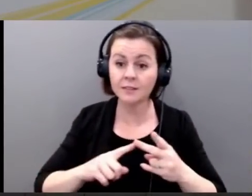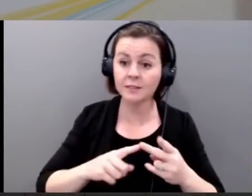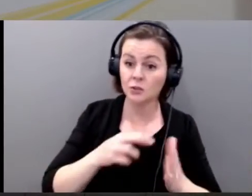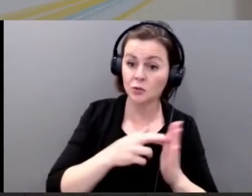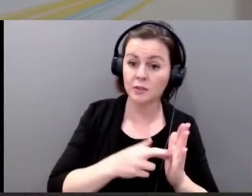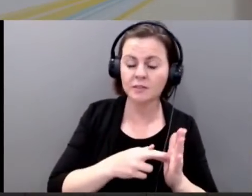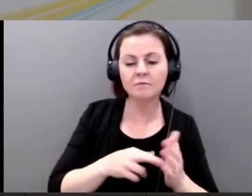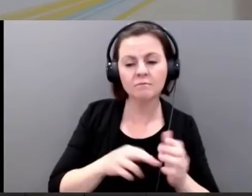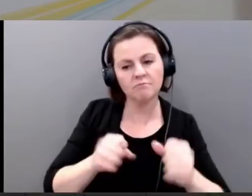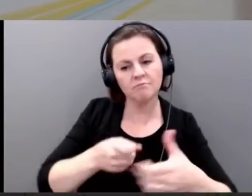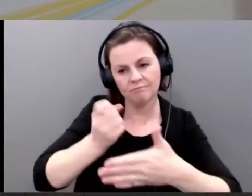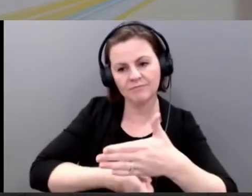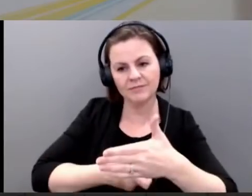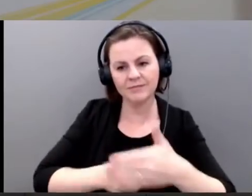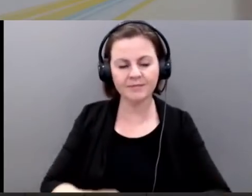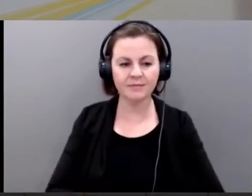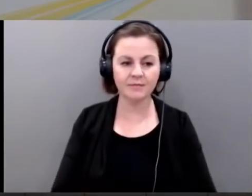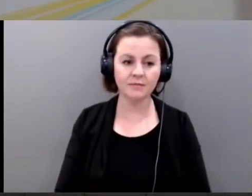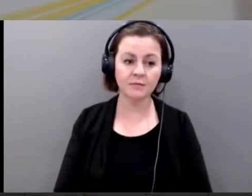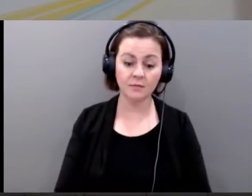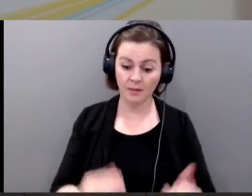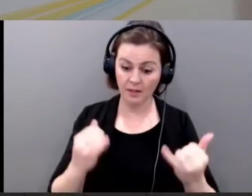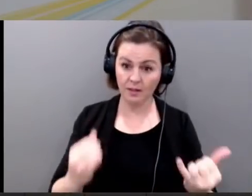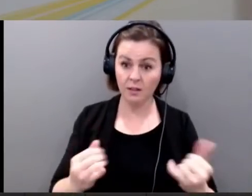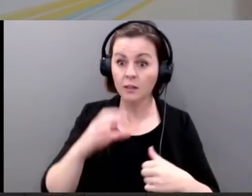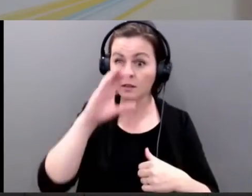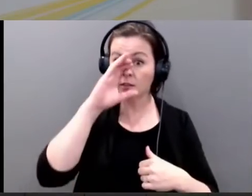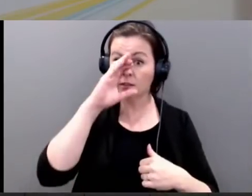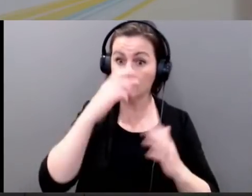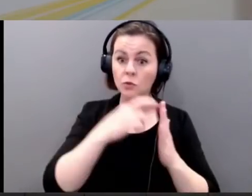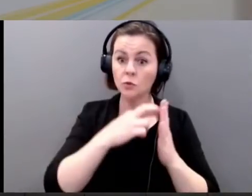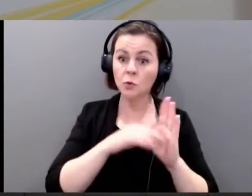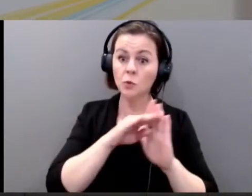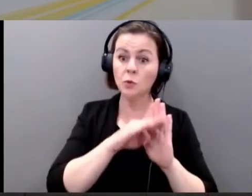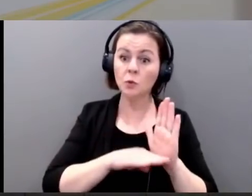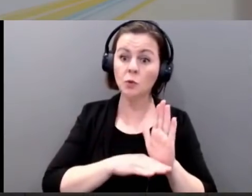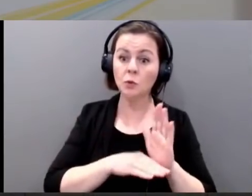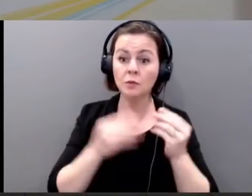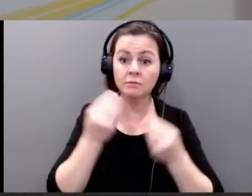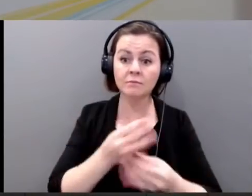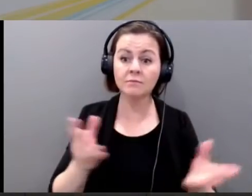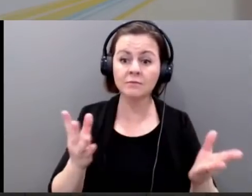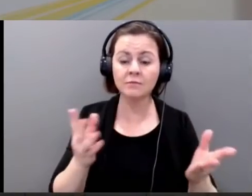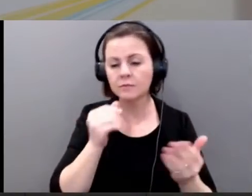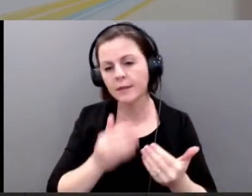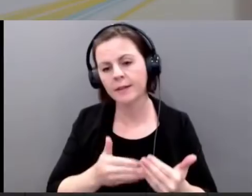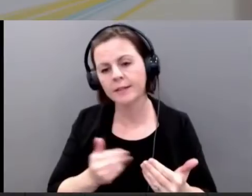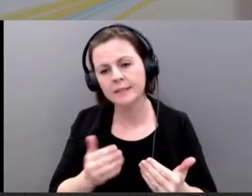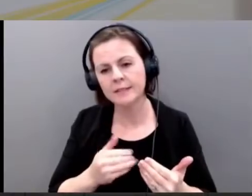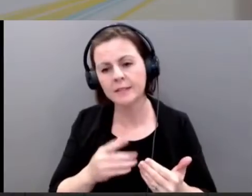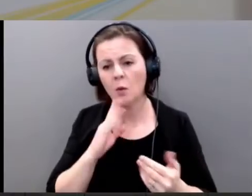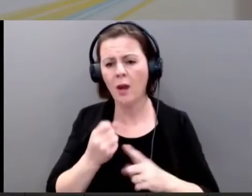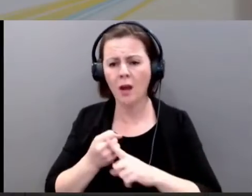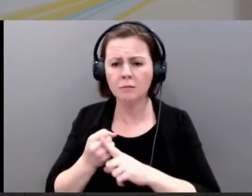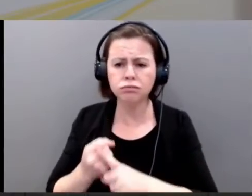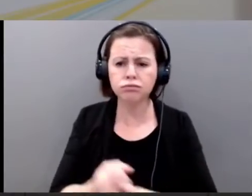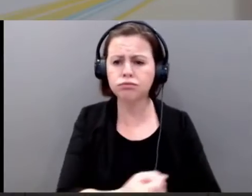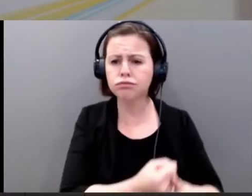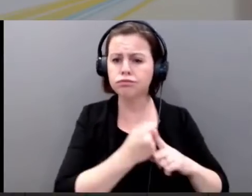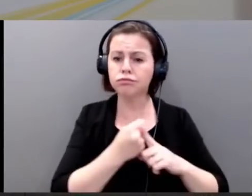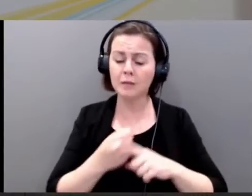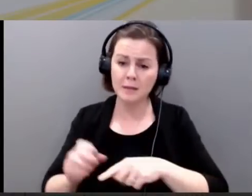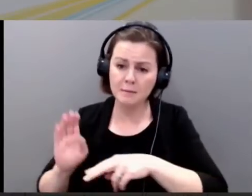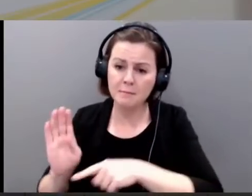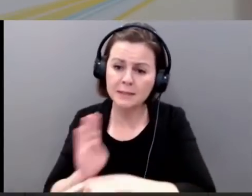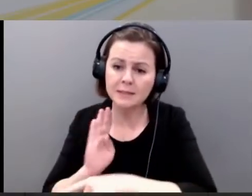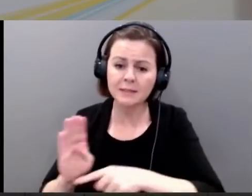It is not easy to announce these changes because they will impact all of us, including our island businesses, our families, and our